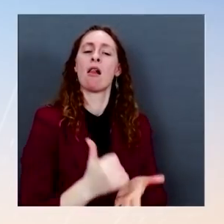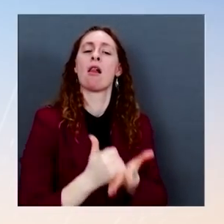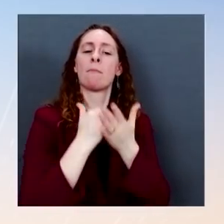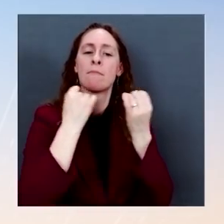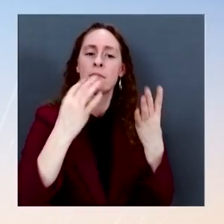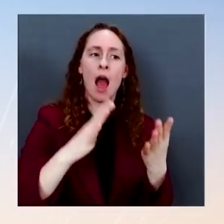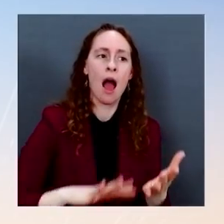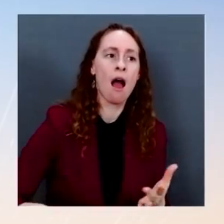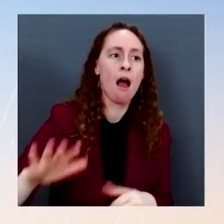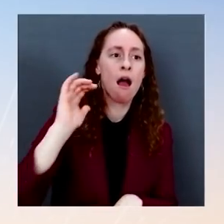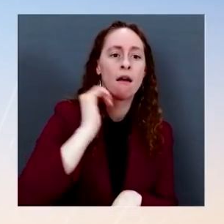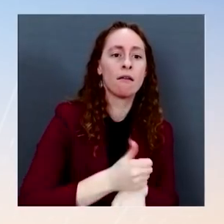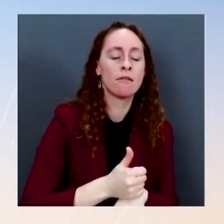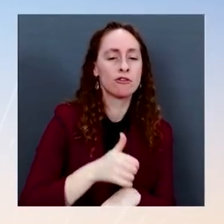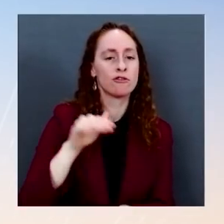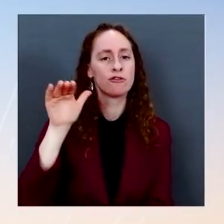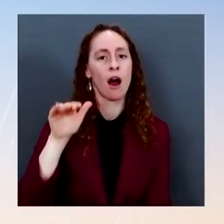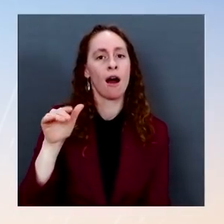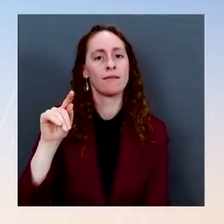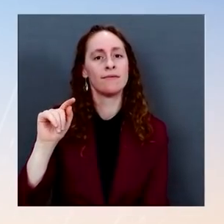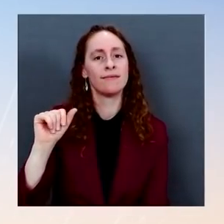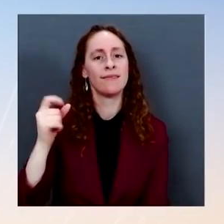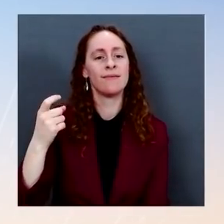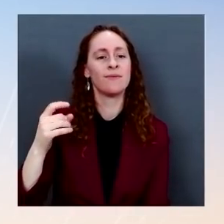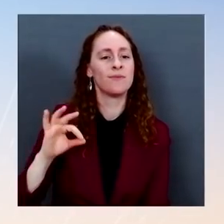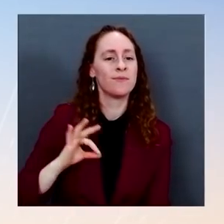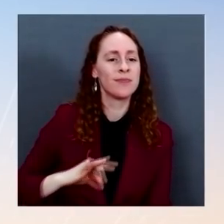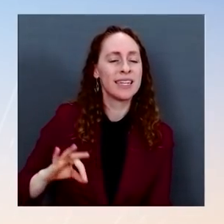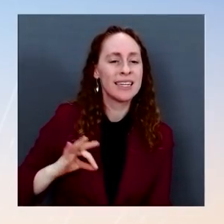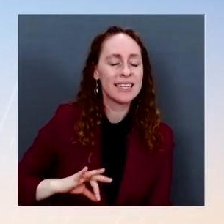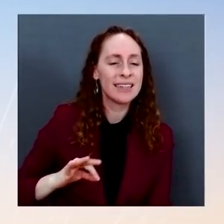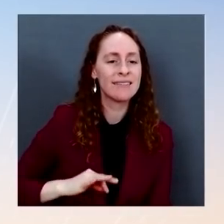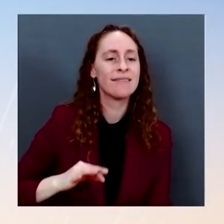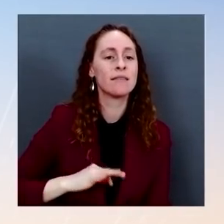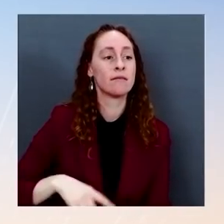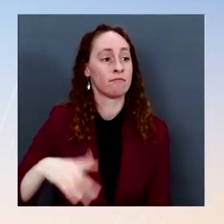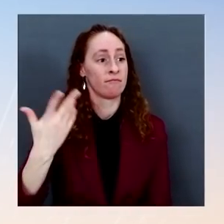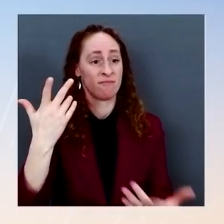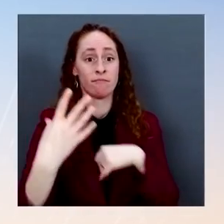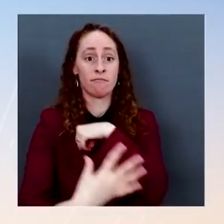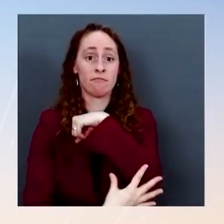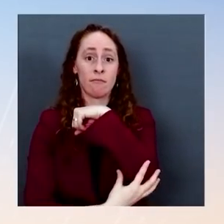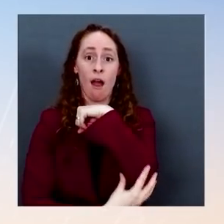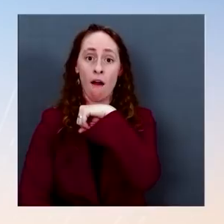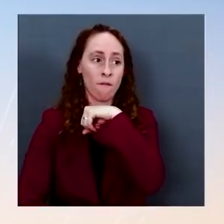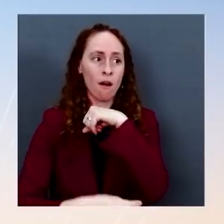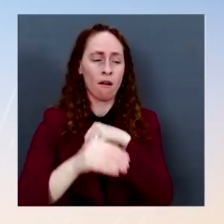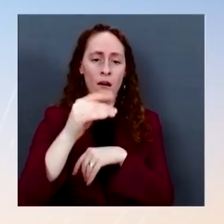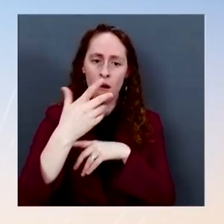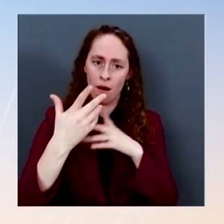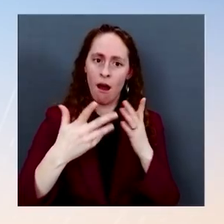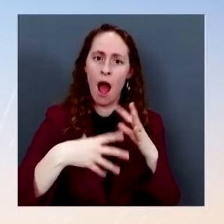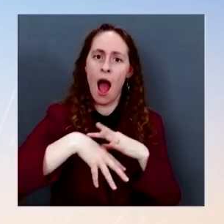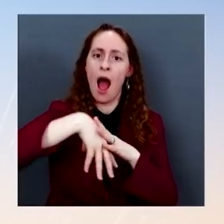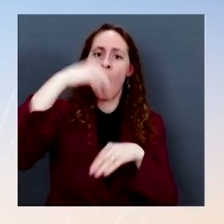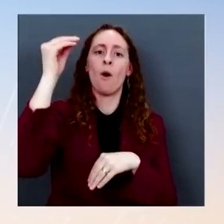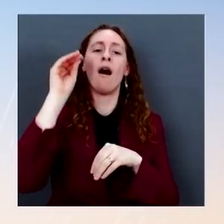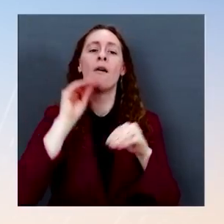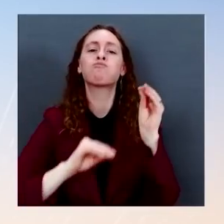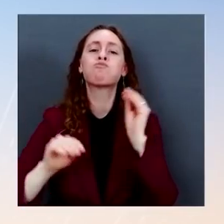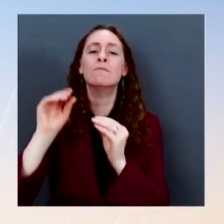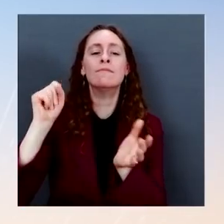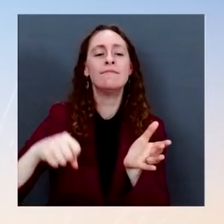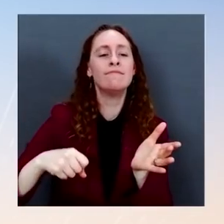child poverty in this country, making sure we could keep 99% of schools open in this country. We also passed a bipartisan infrastructure